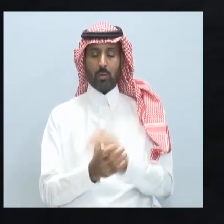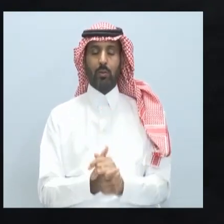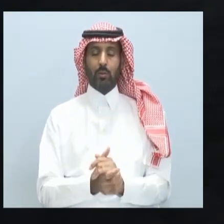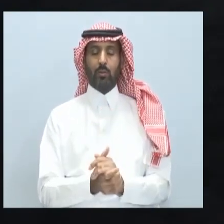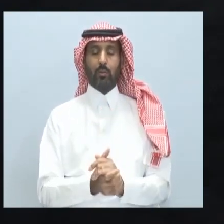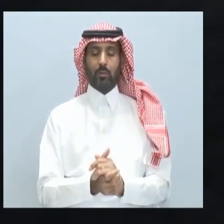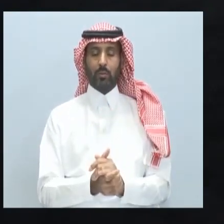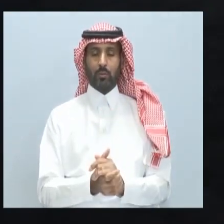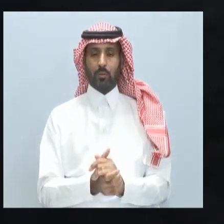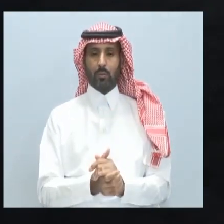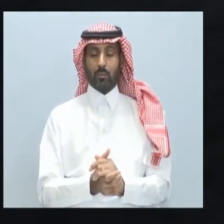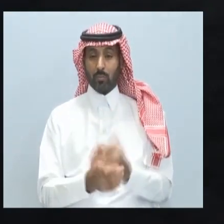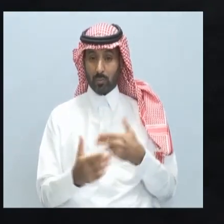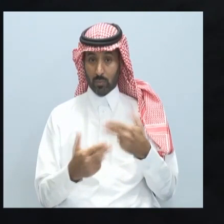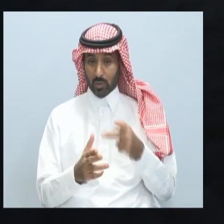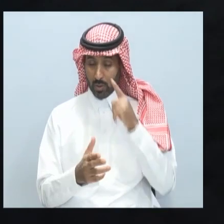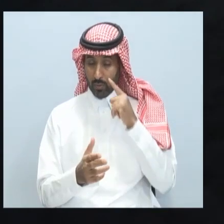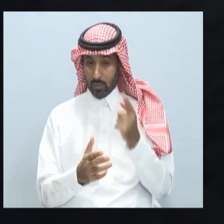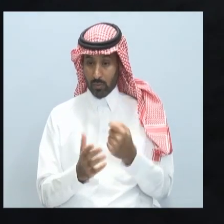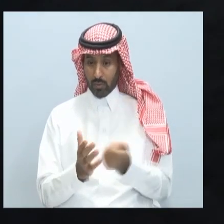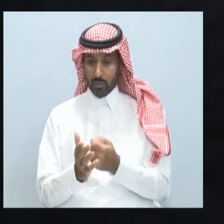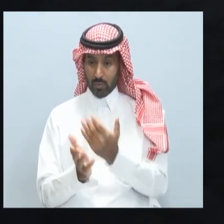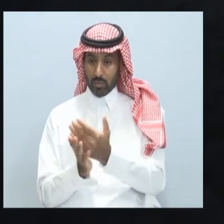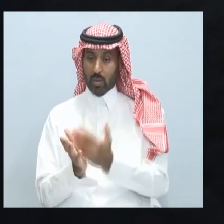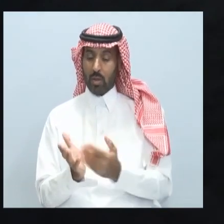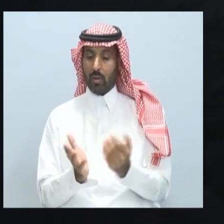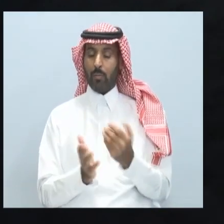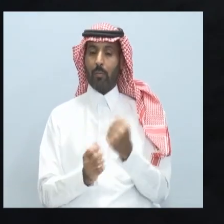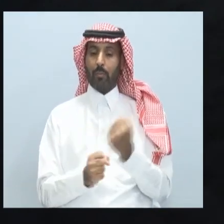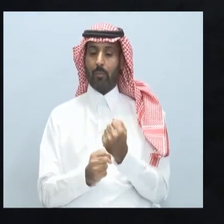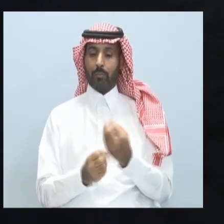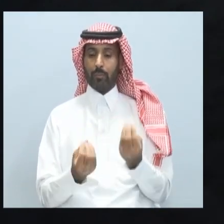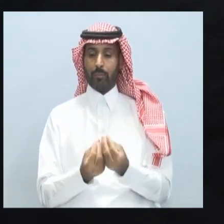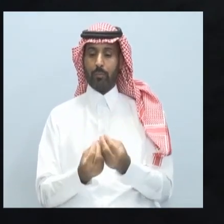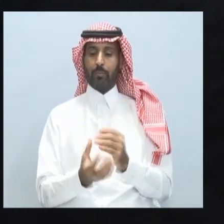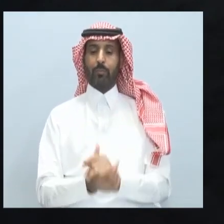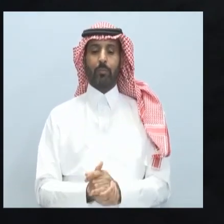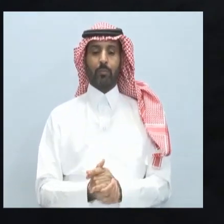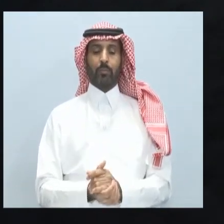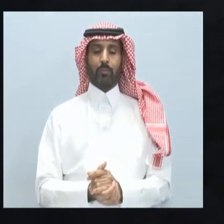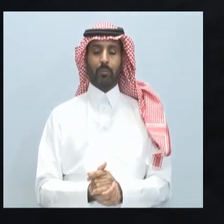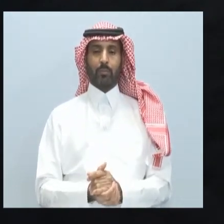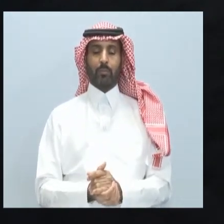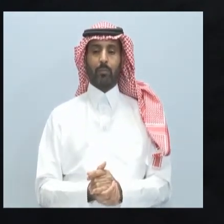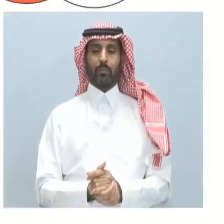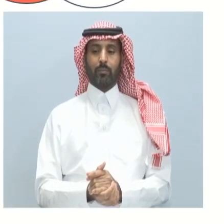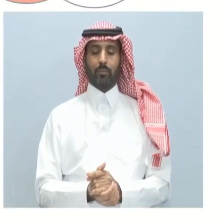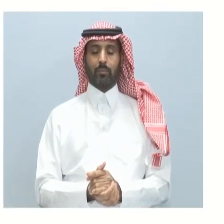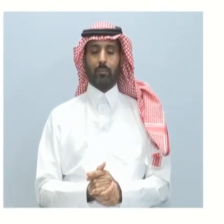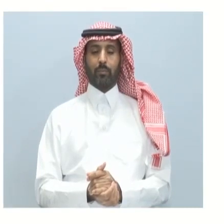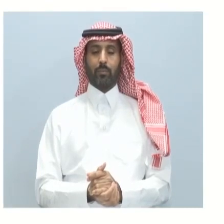everything ready and prepared. You prepared your Venn diagram to work with me in this lesson.